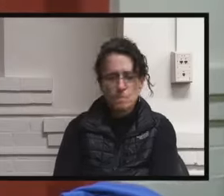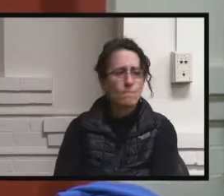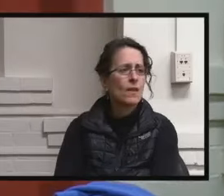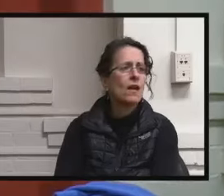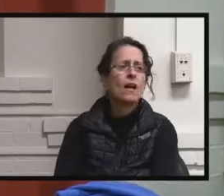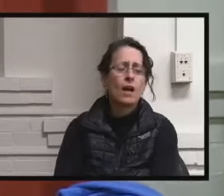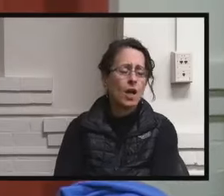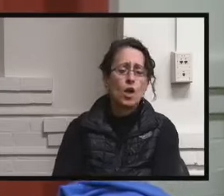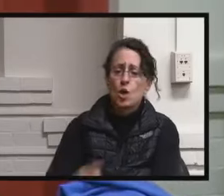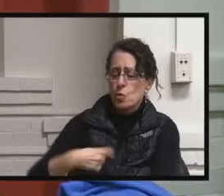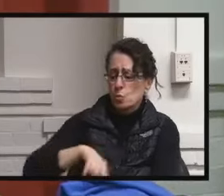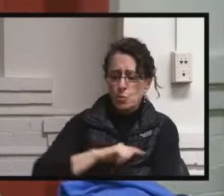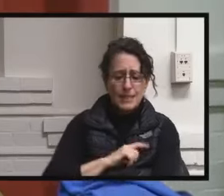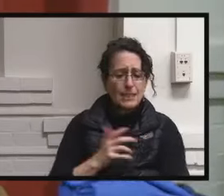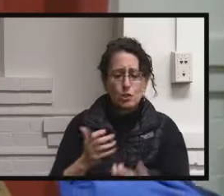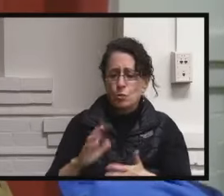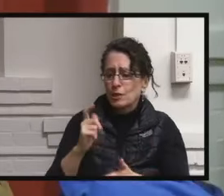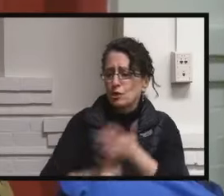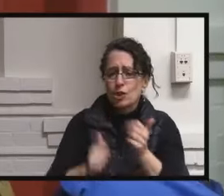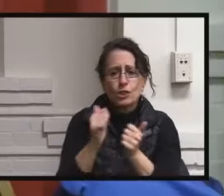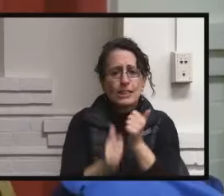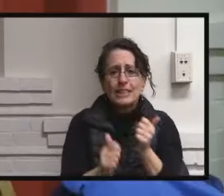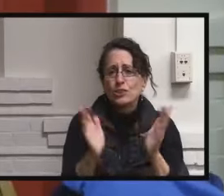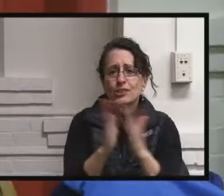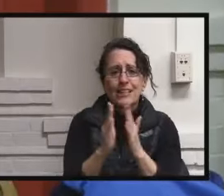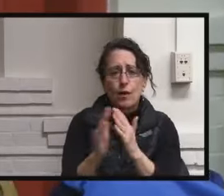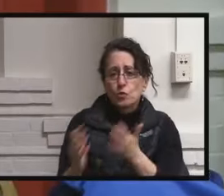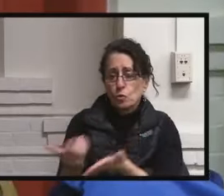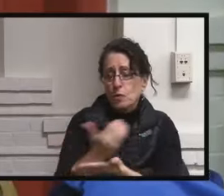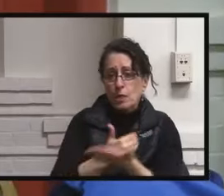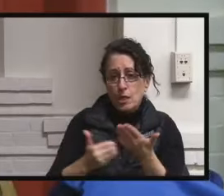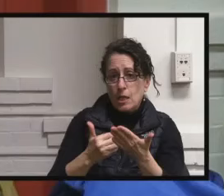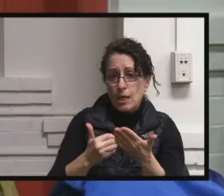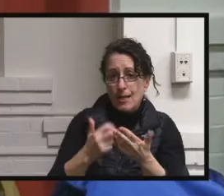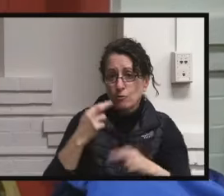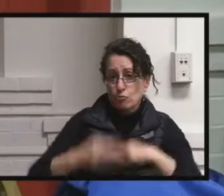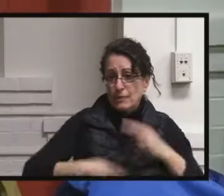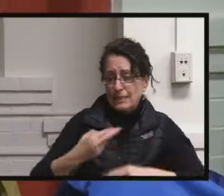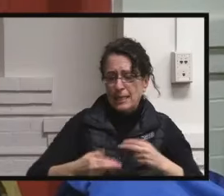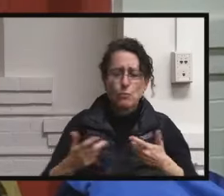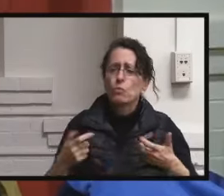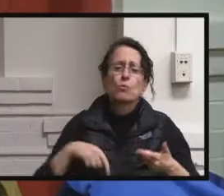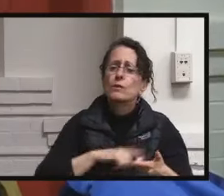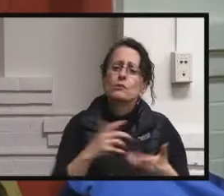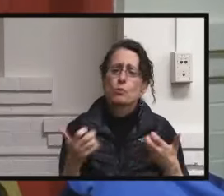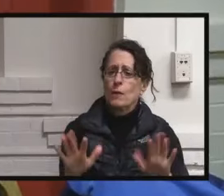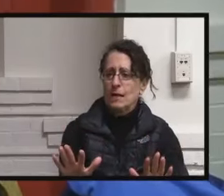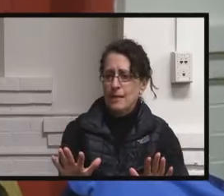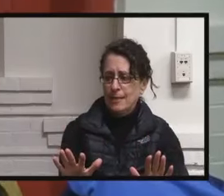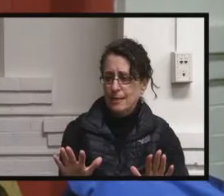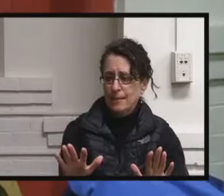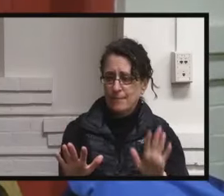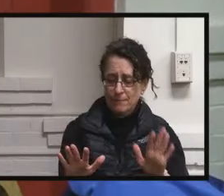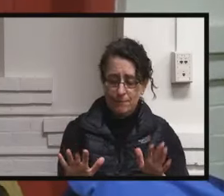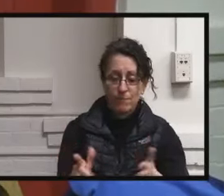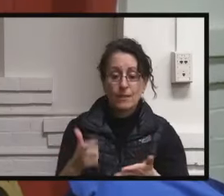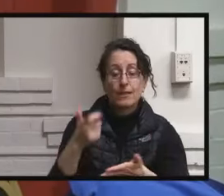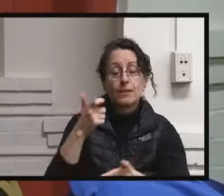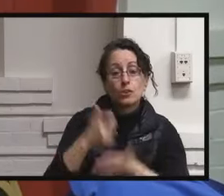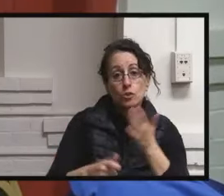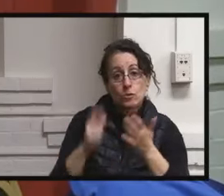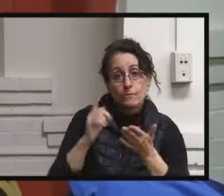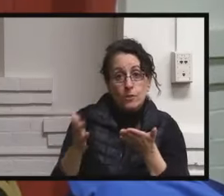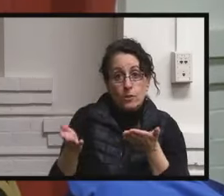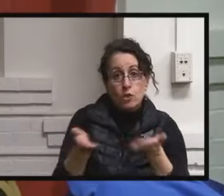charging all of our municipalities a fee for collecting these materials, the fee for service option would be